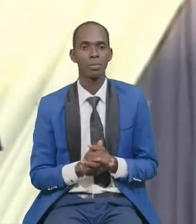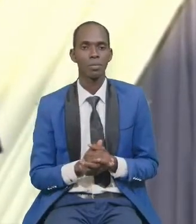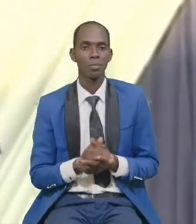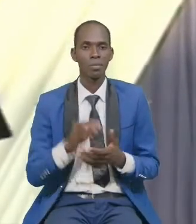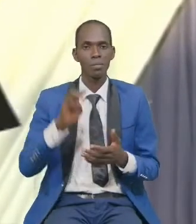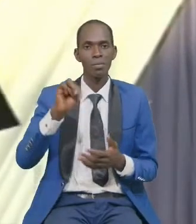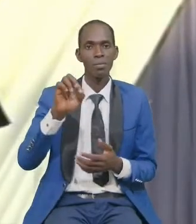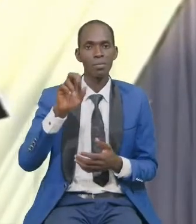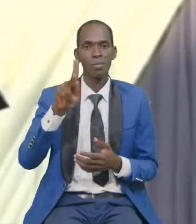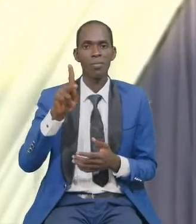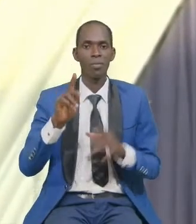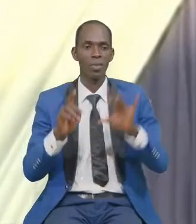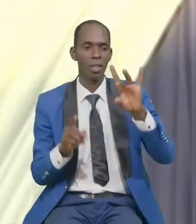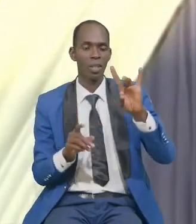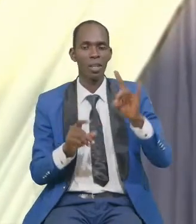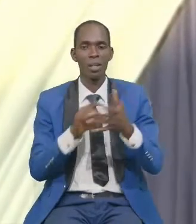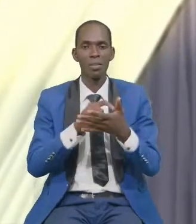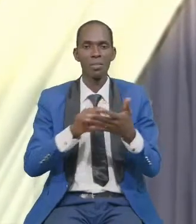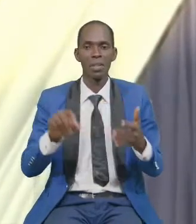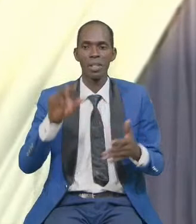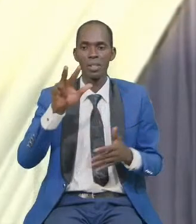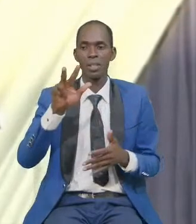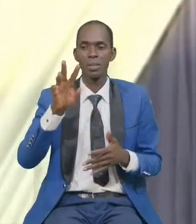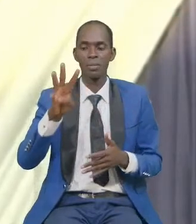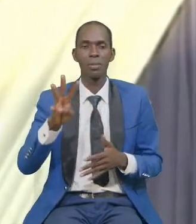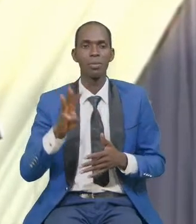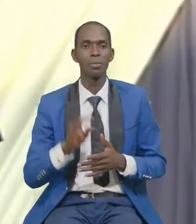chapter 8, verse